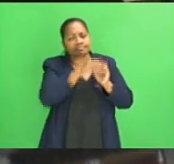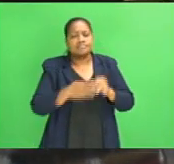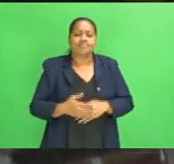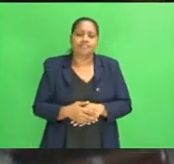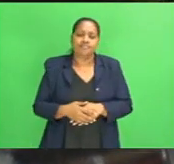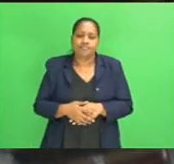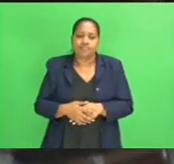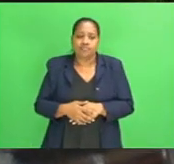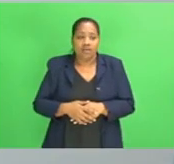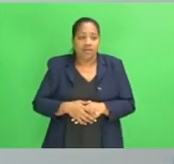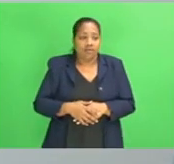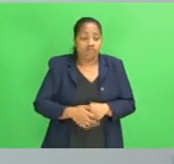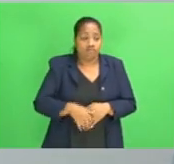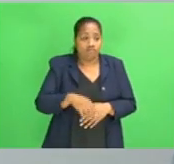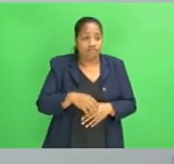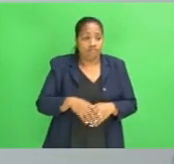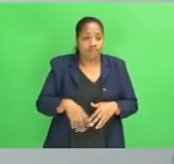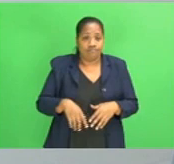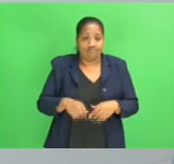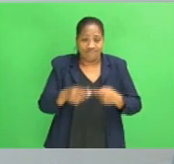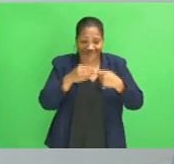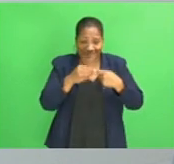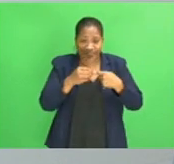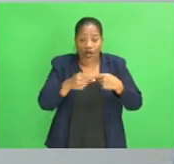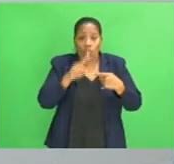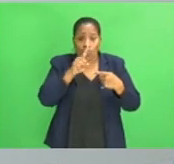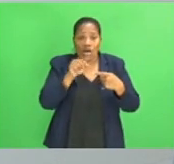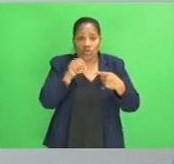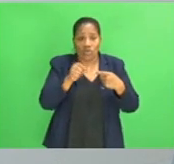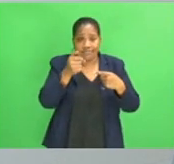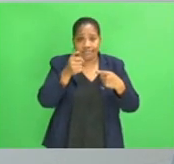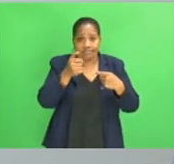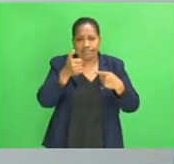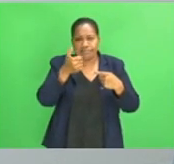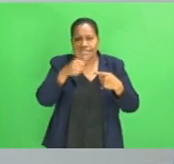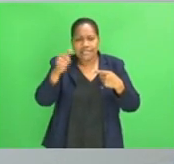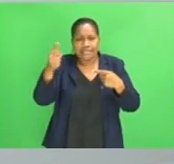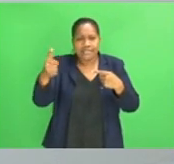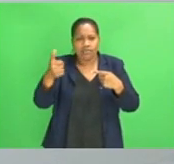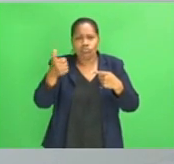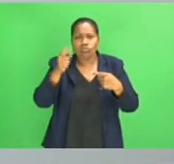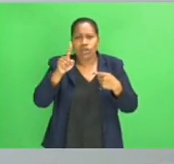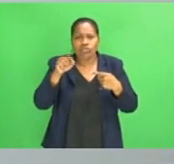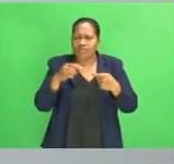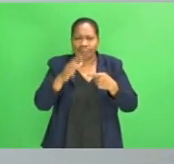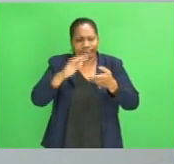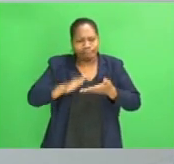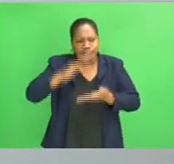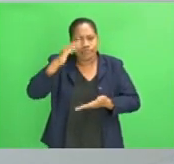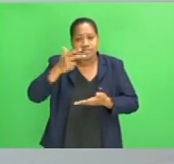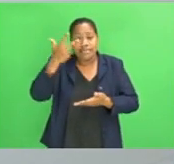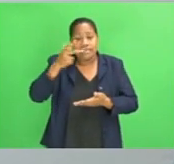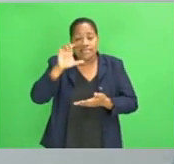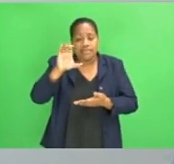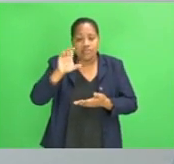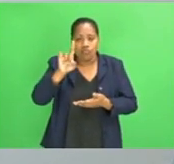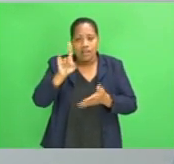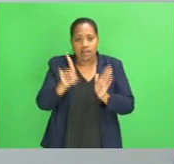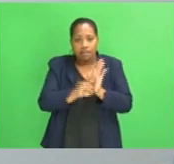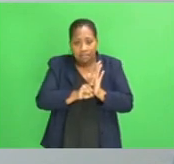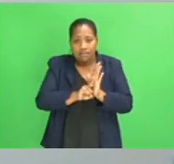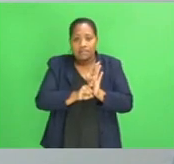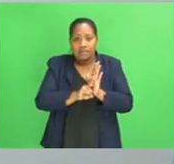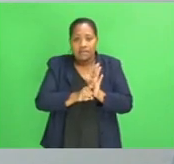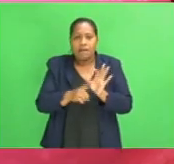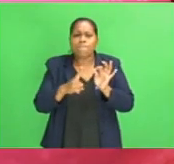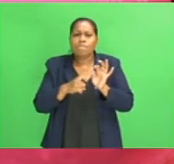from $1.66 to $1.84 per litre, an increase of 18 cents per litre.